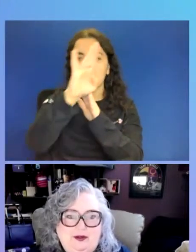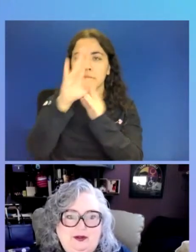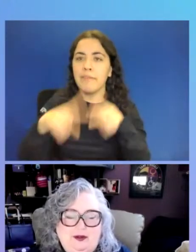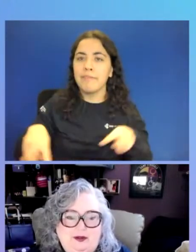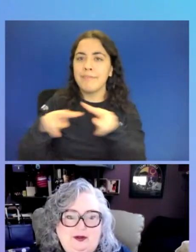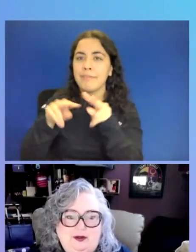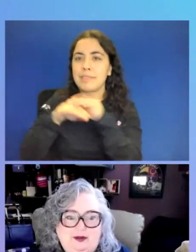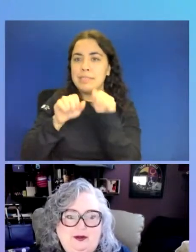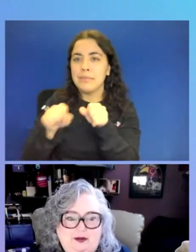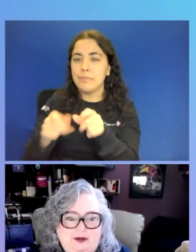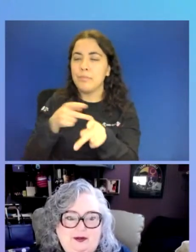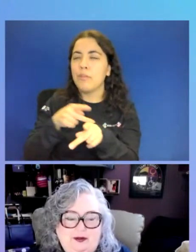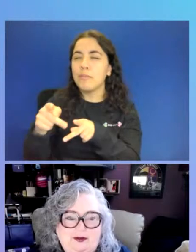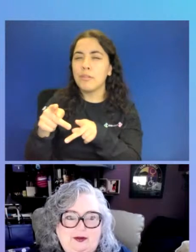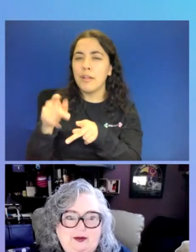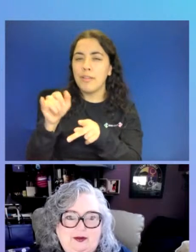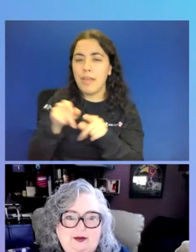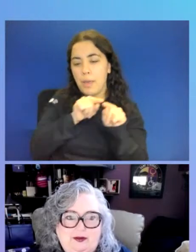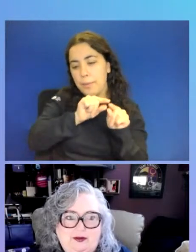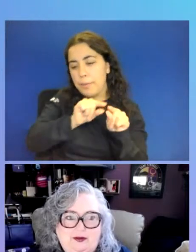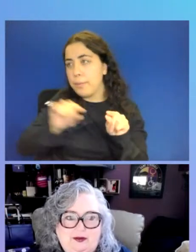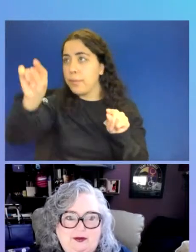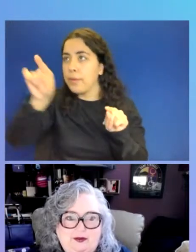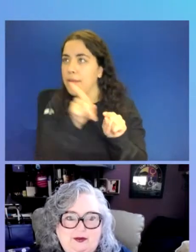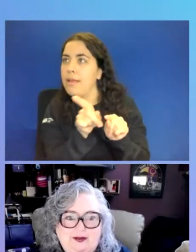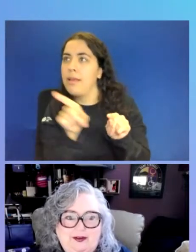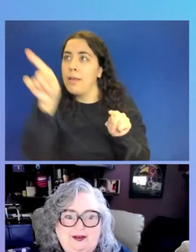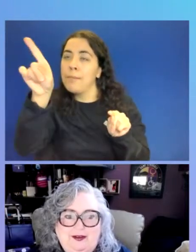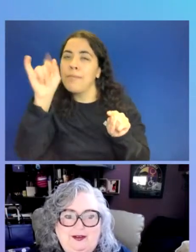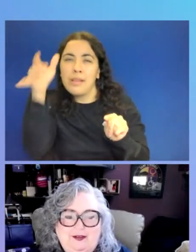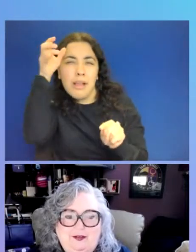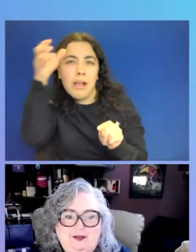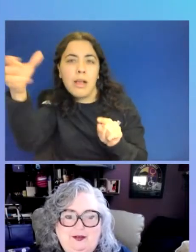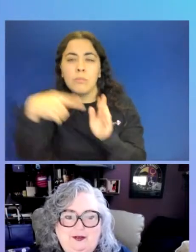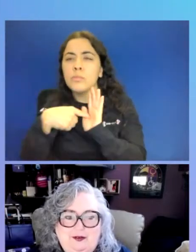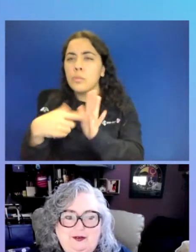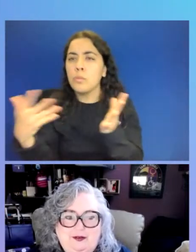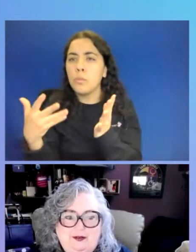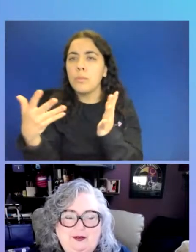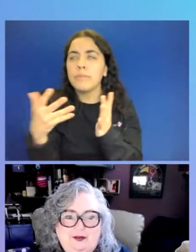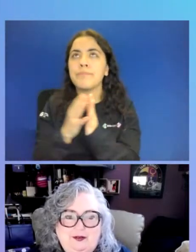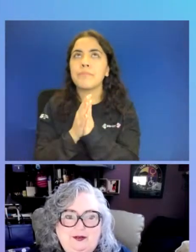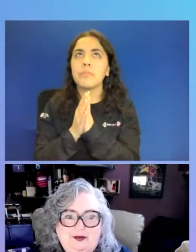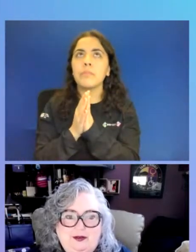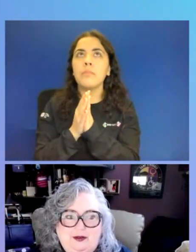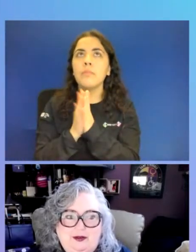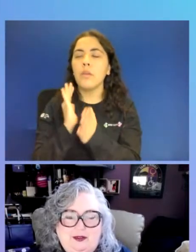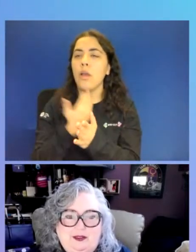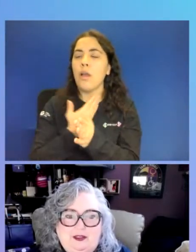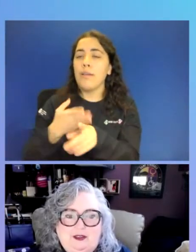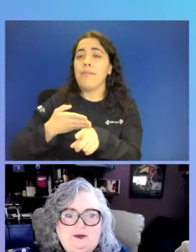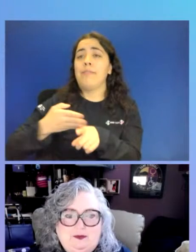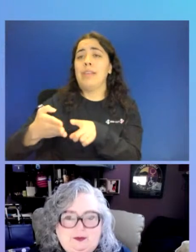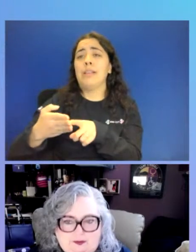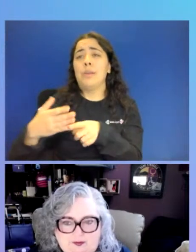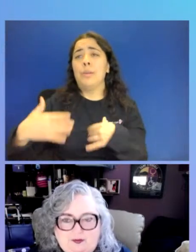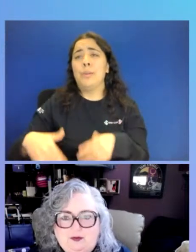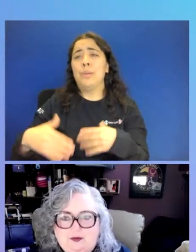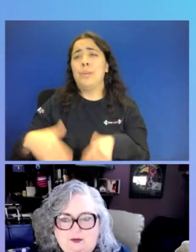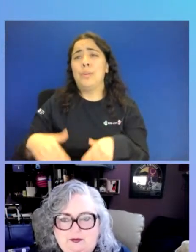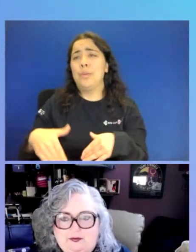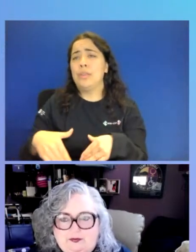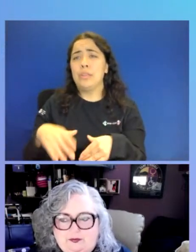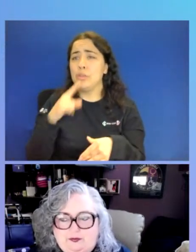arrow pointing upward. And of course, it's a conceptual graph just showing how much the field has progressed. So the